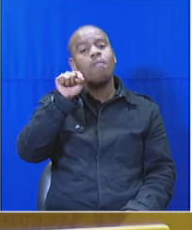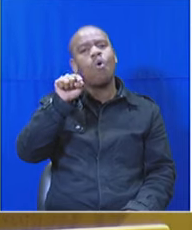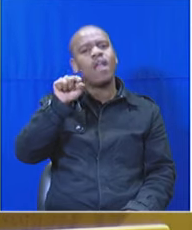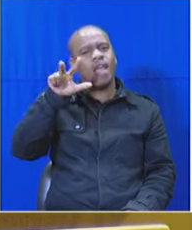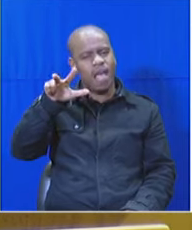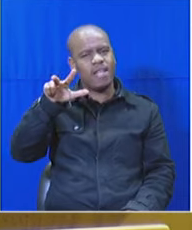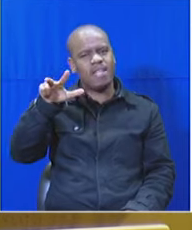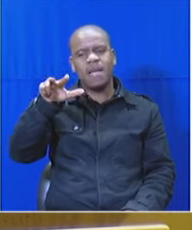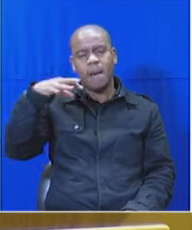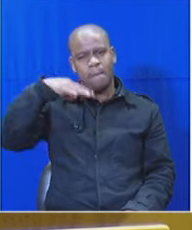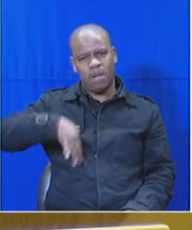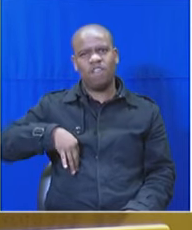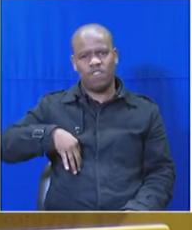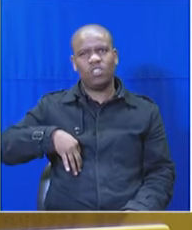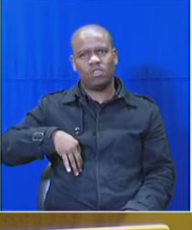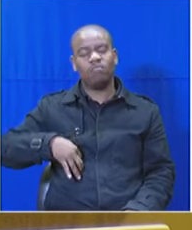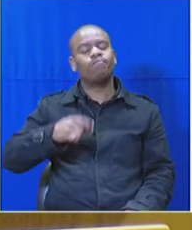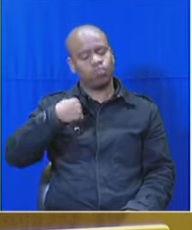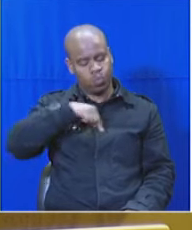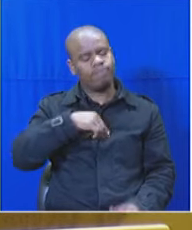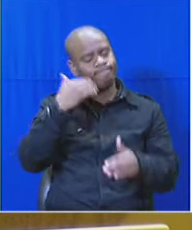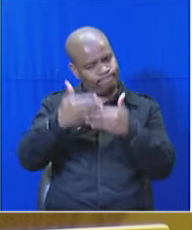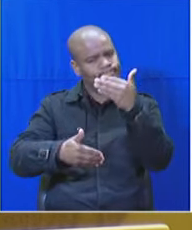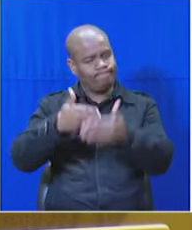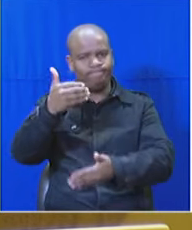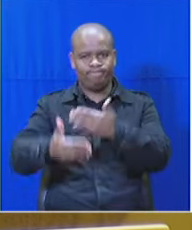million beneficiaries. Ziyaqhuba.